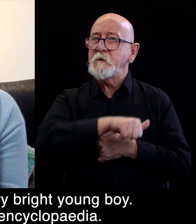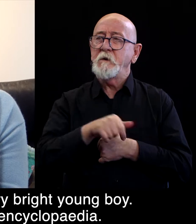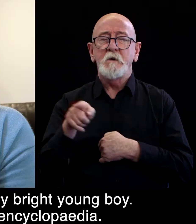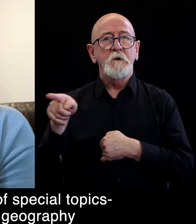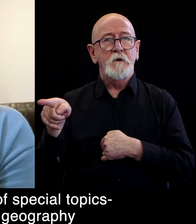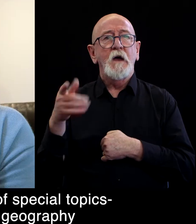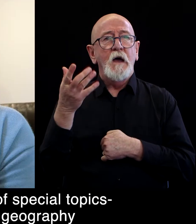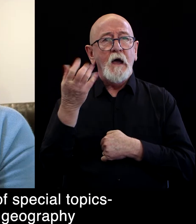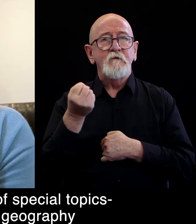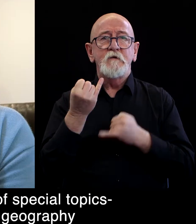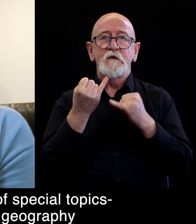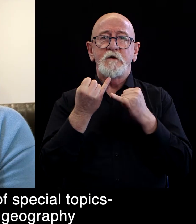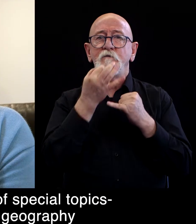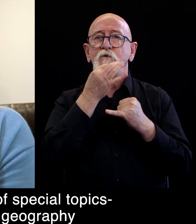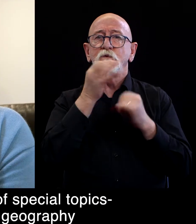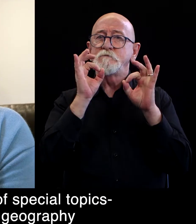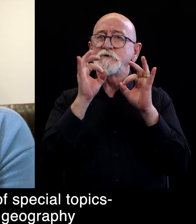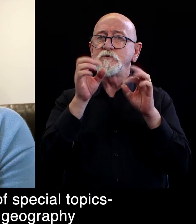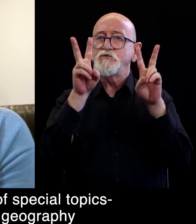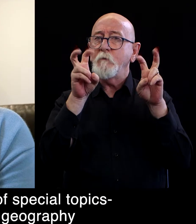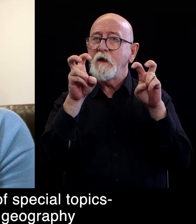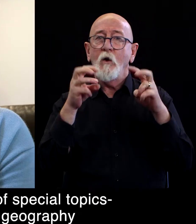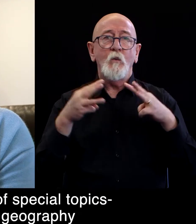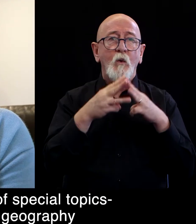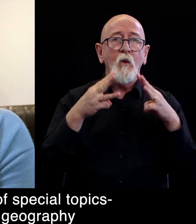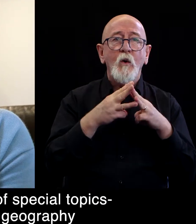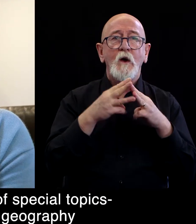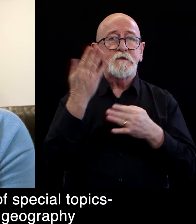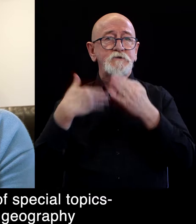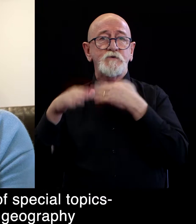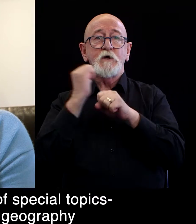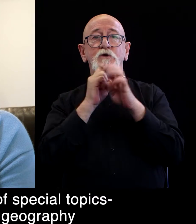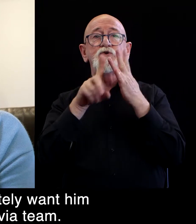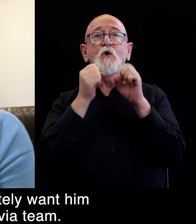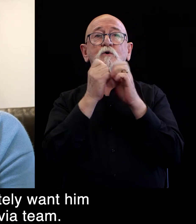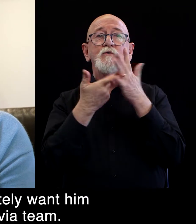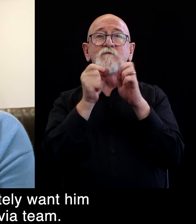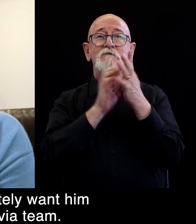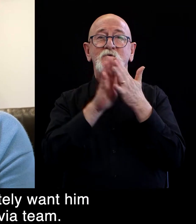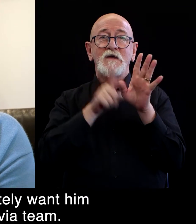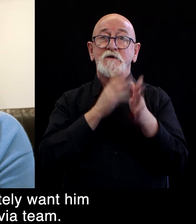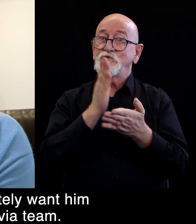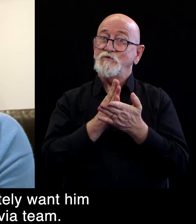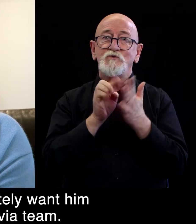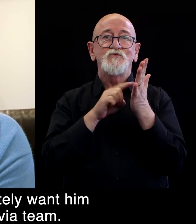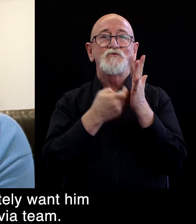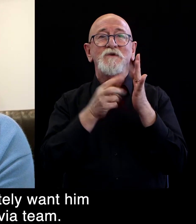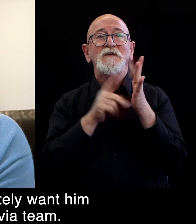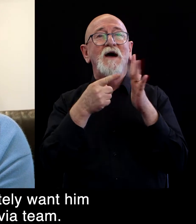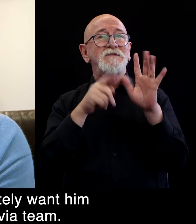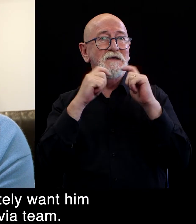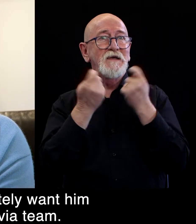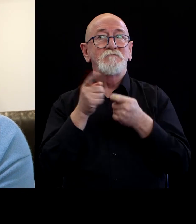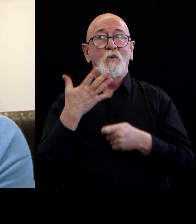is a walking encyclopaedia. He has a couple of special topics, war, history, geography and you definitely want him on your trivia